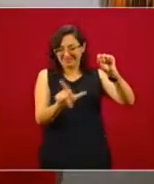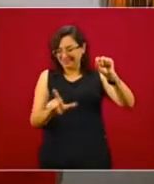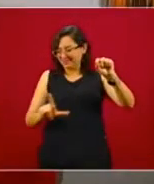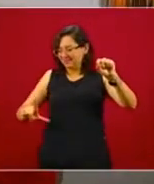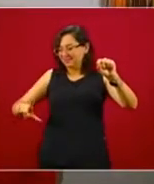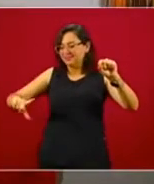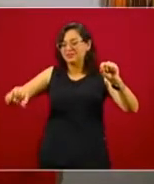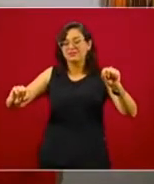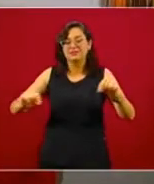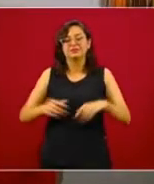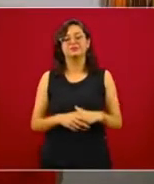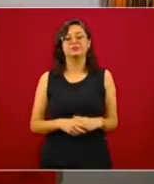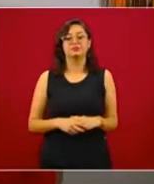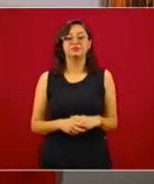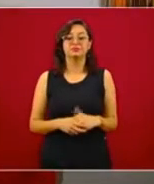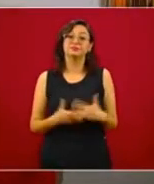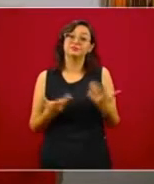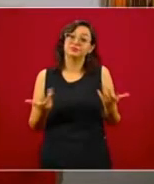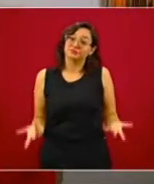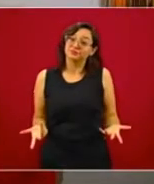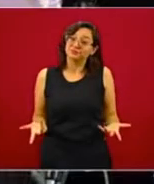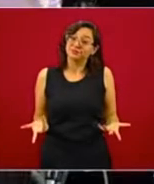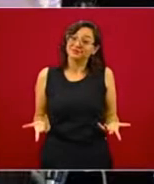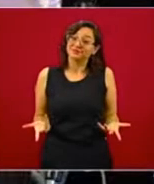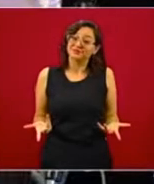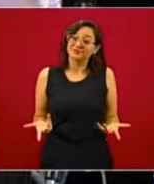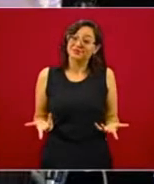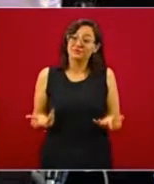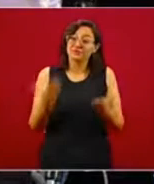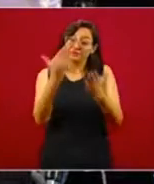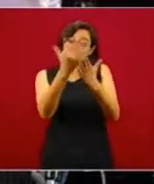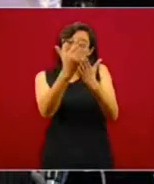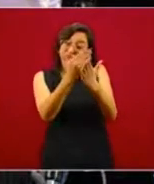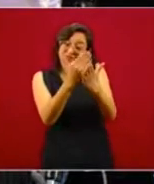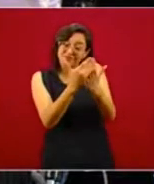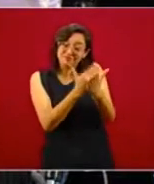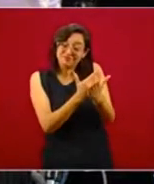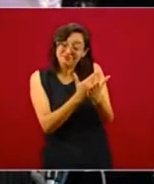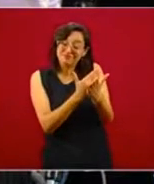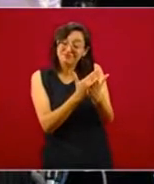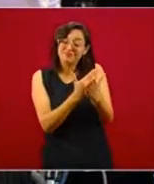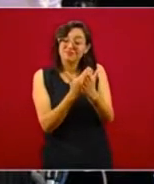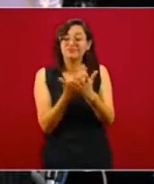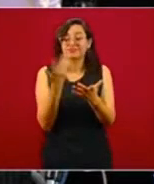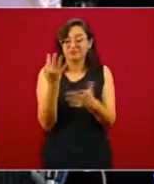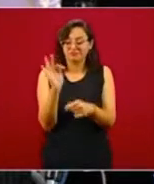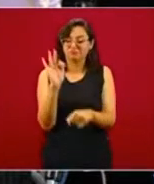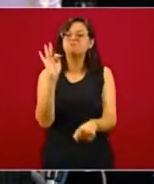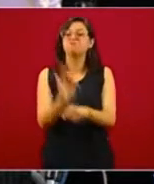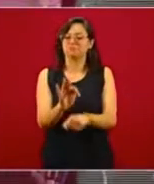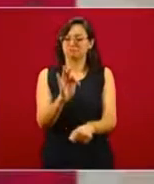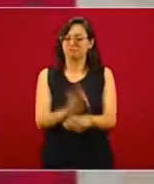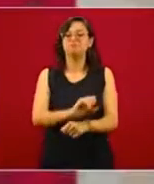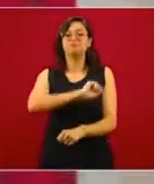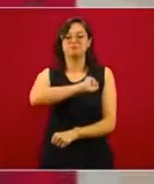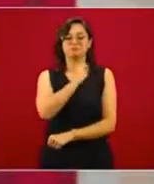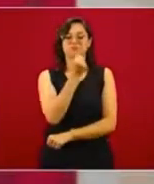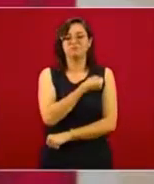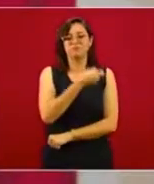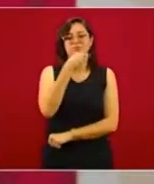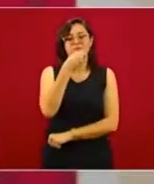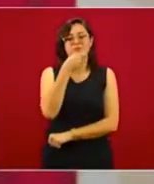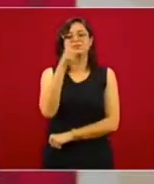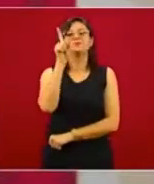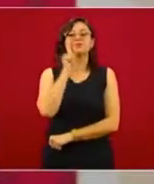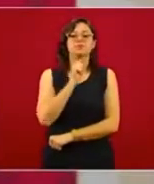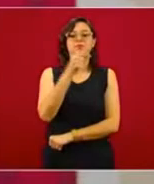237,000 schools. So it is essential to do whatever is